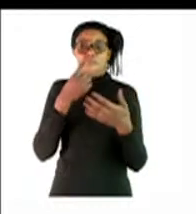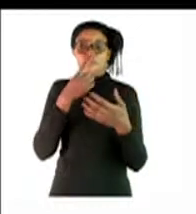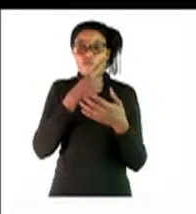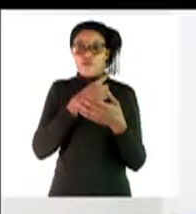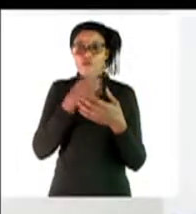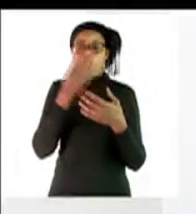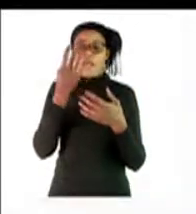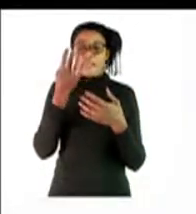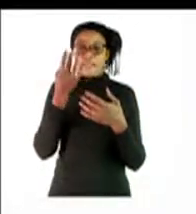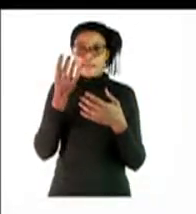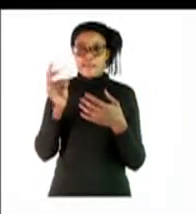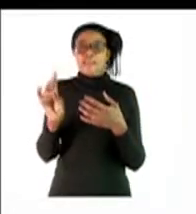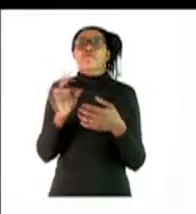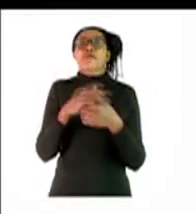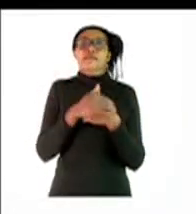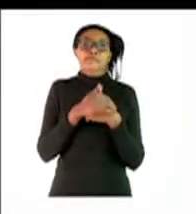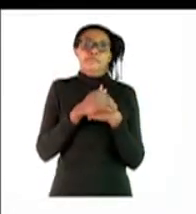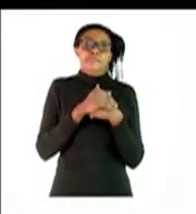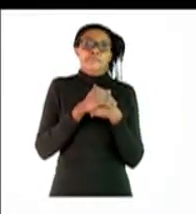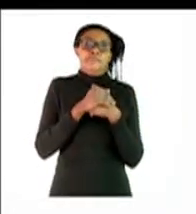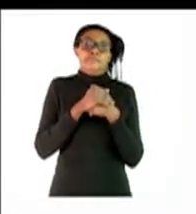17.